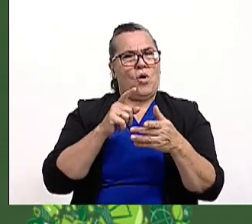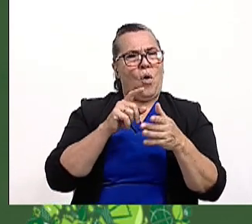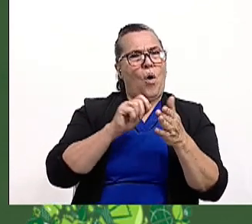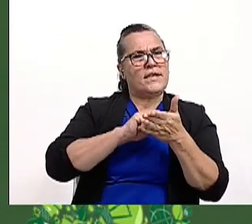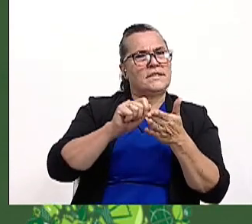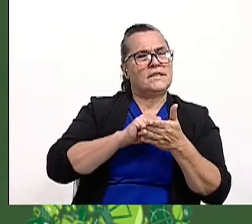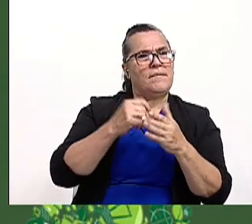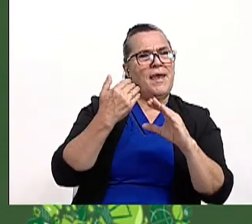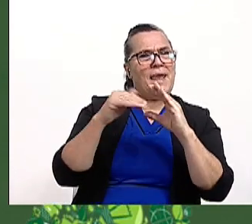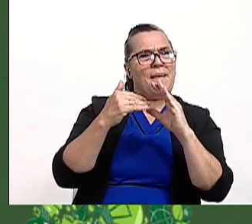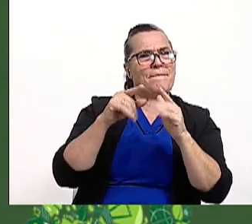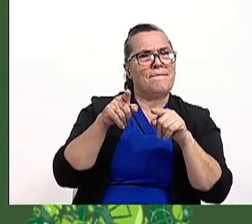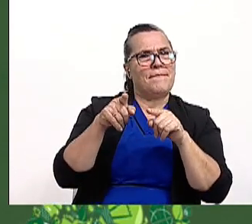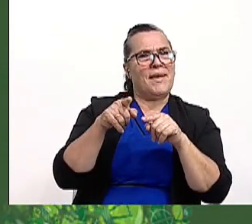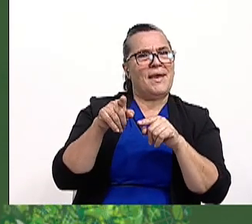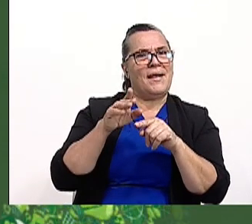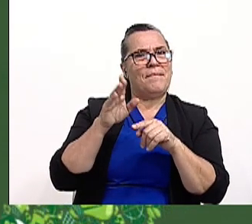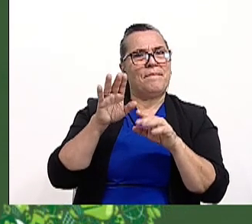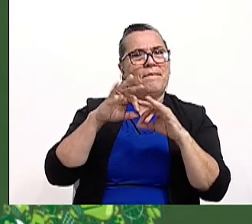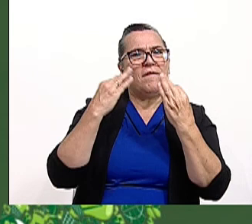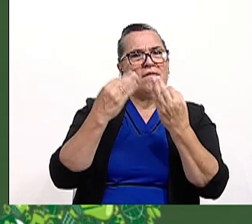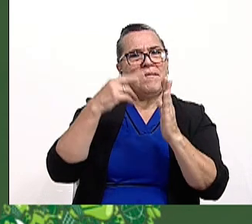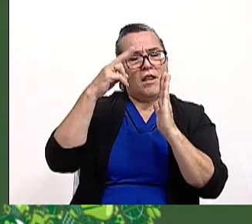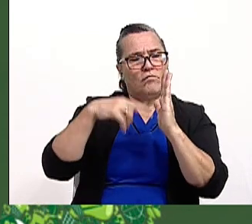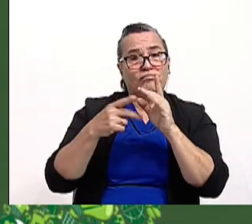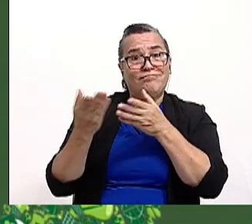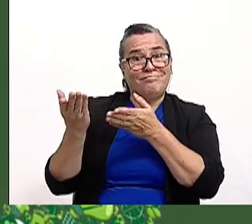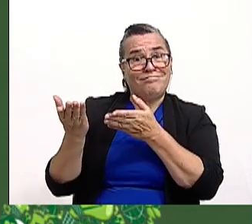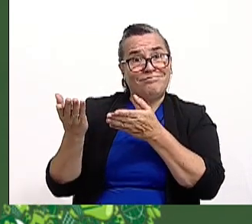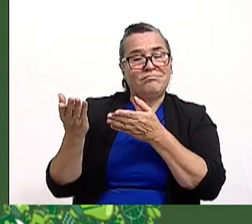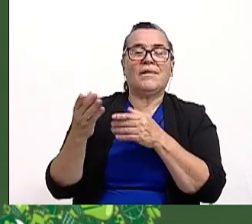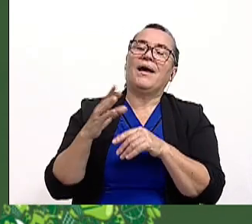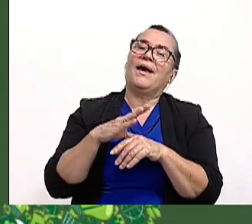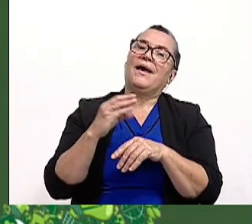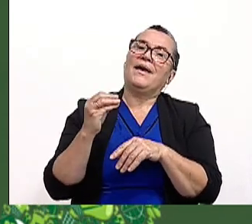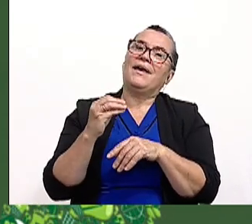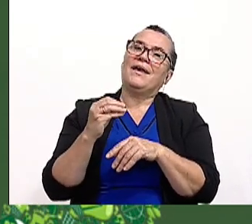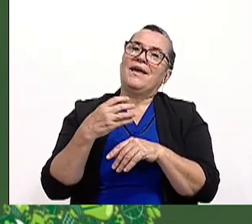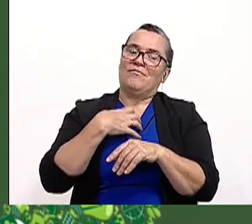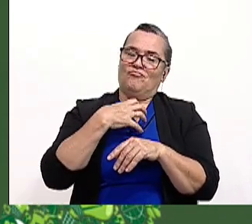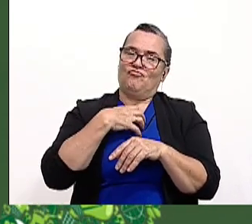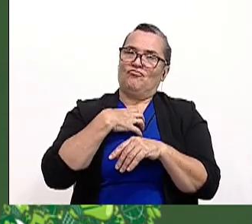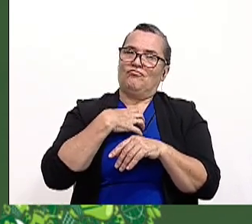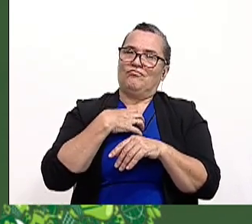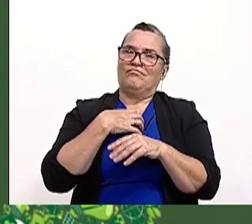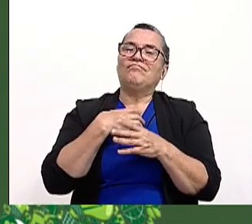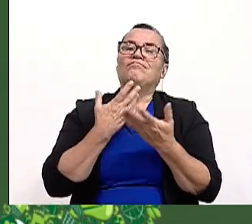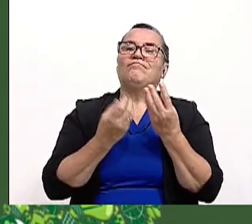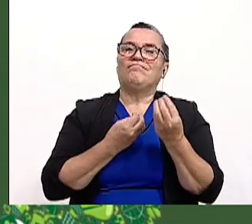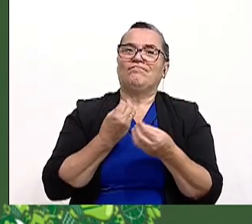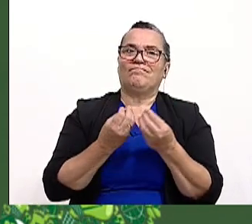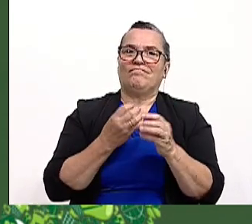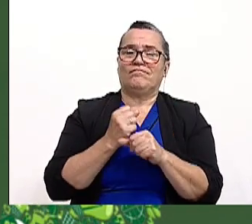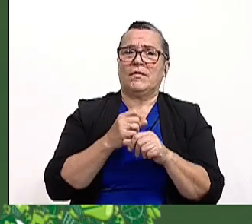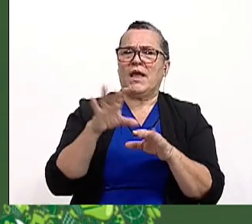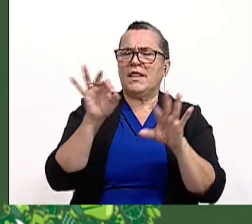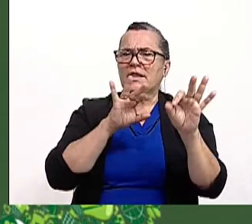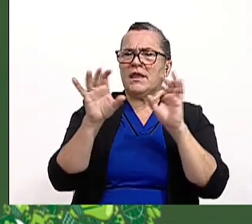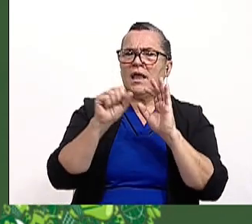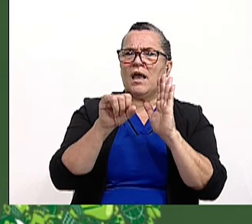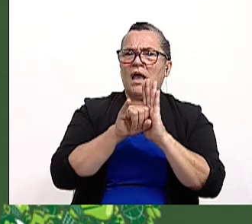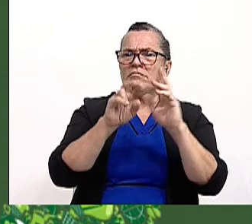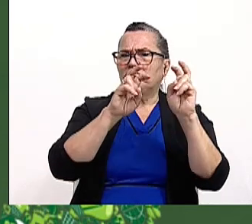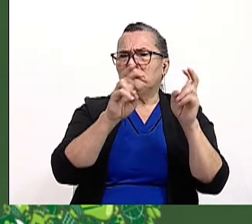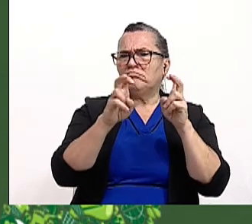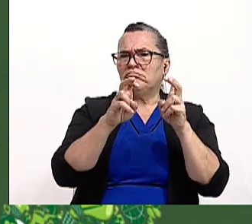the email and read it to my family? And then let's self-assess what we learned today. Did I identify topic in